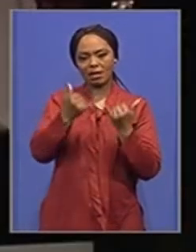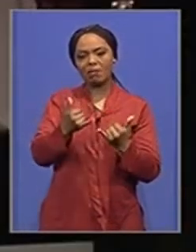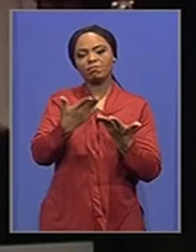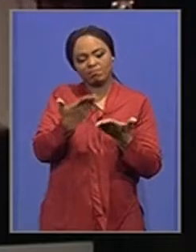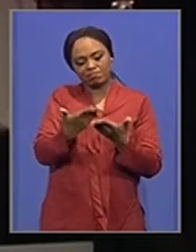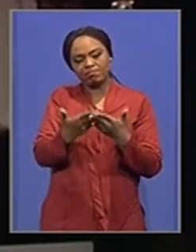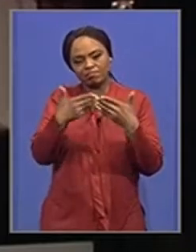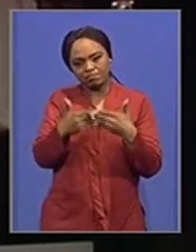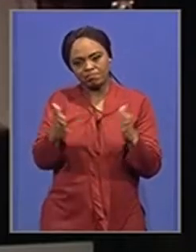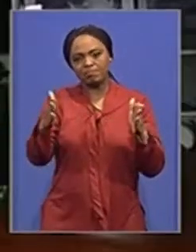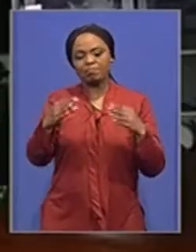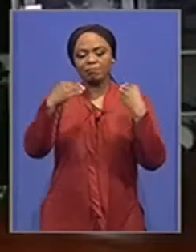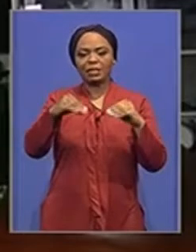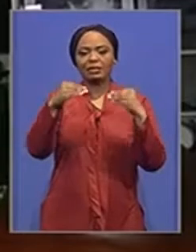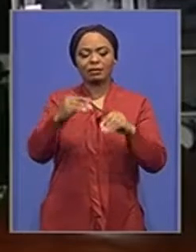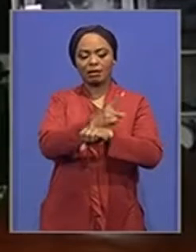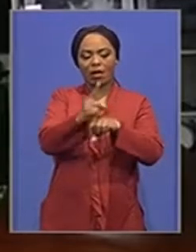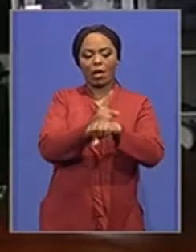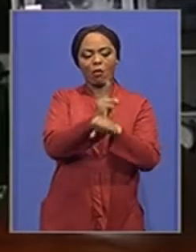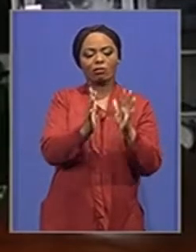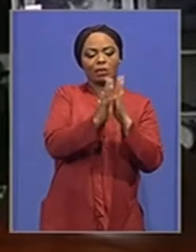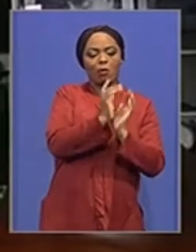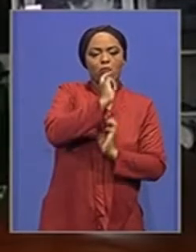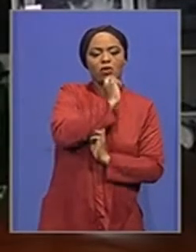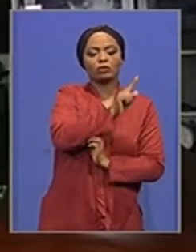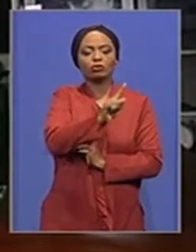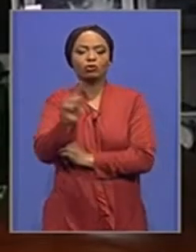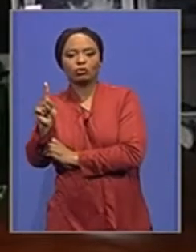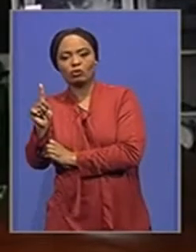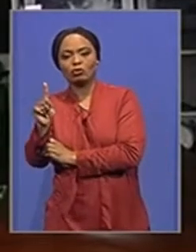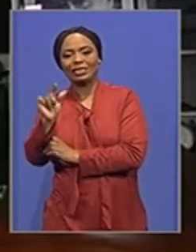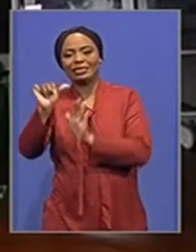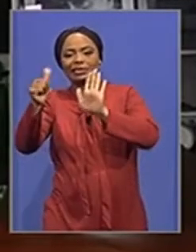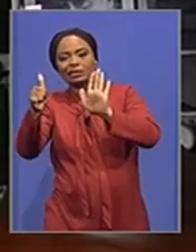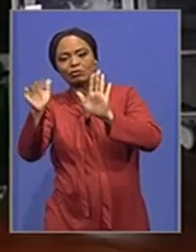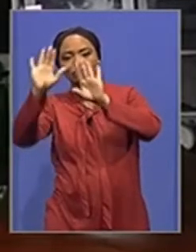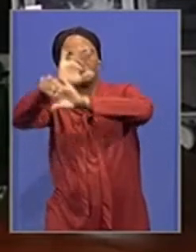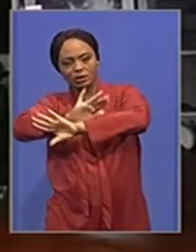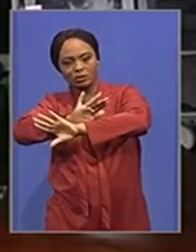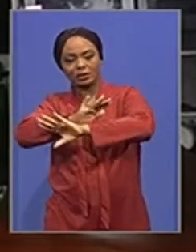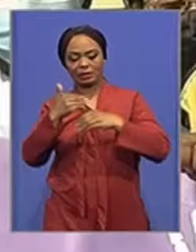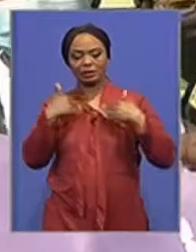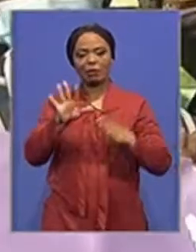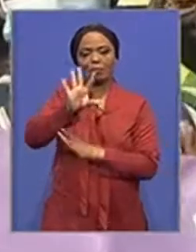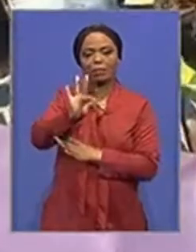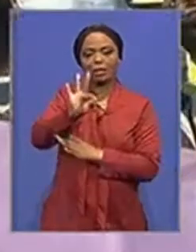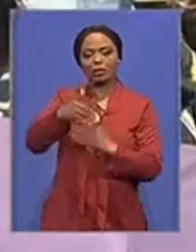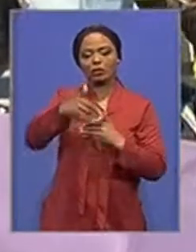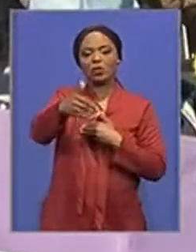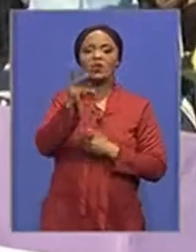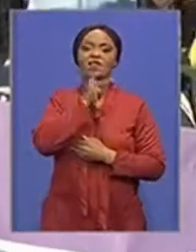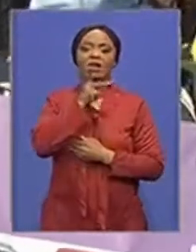go bulwa dikgwebo magareng ga ura ya 10 mo mesong go fitlha ka ura ya 6 maitsiboa go simolola ka mosupologo go fitlha la